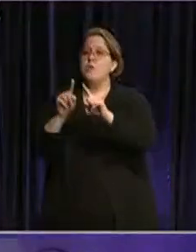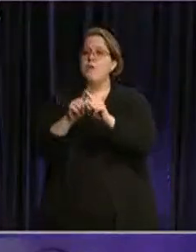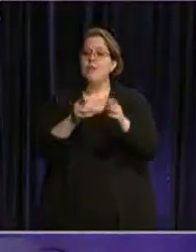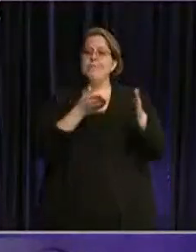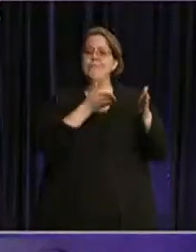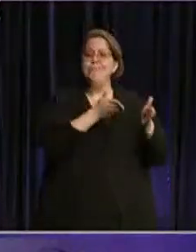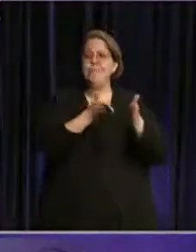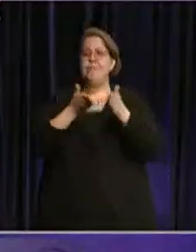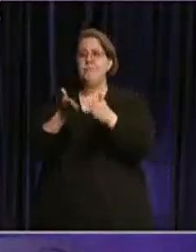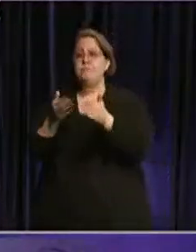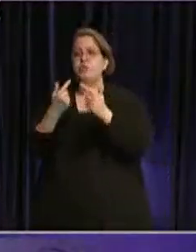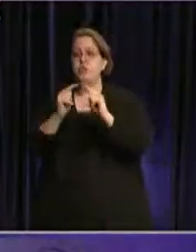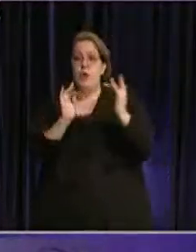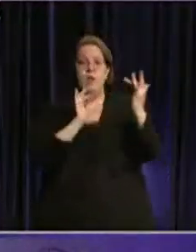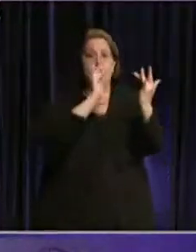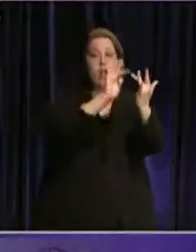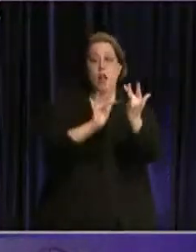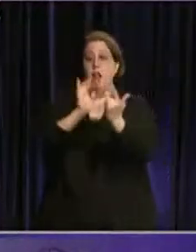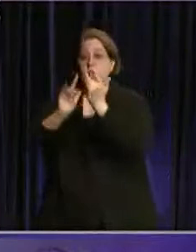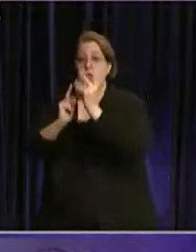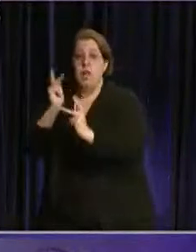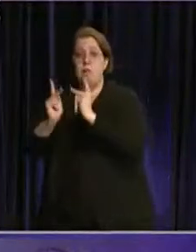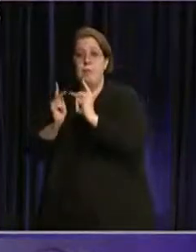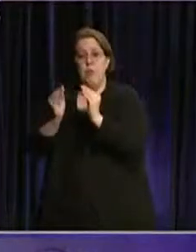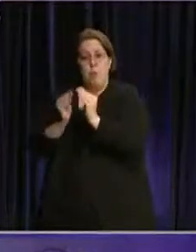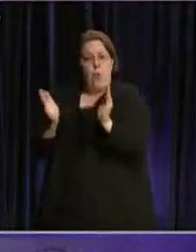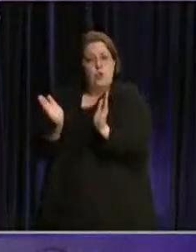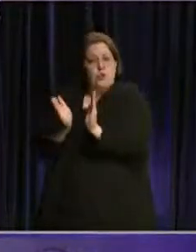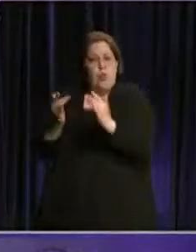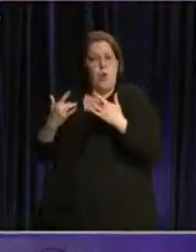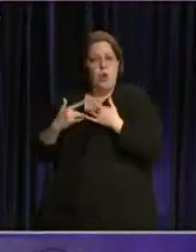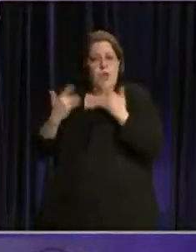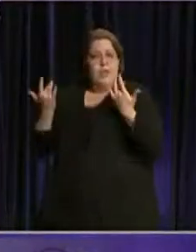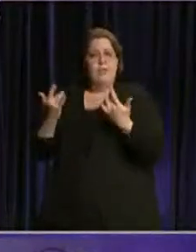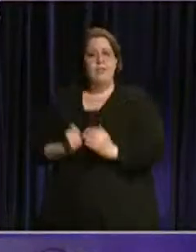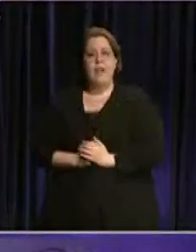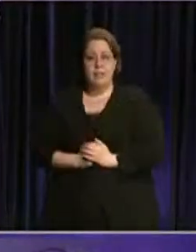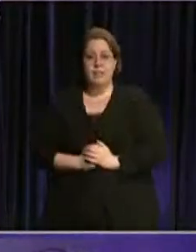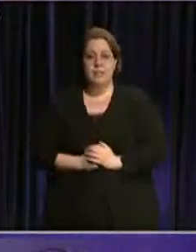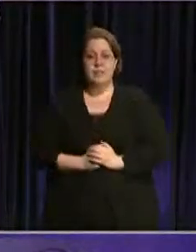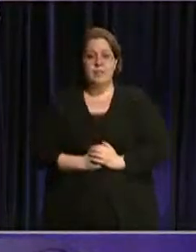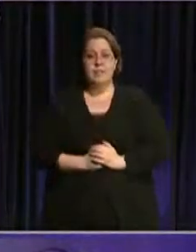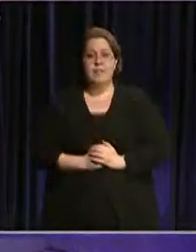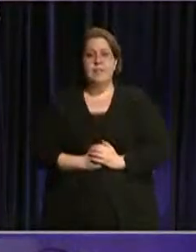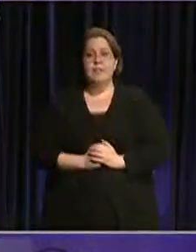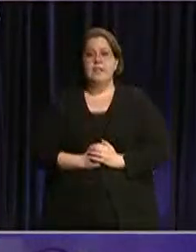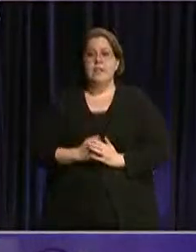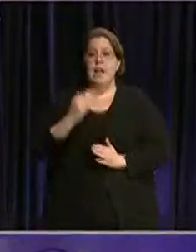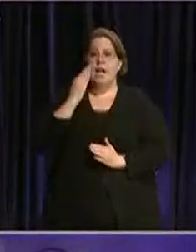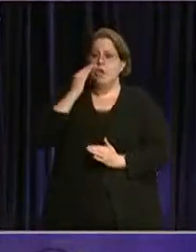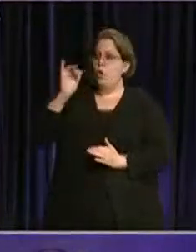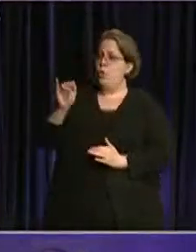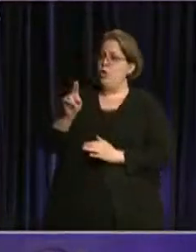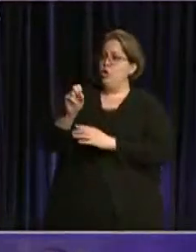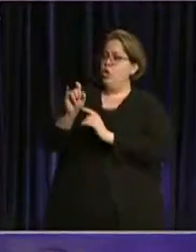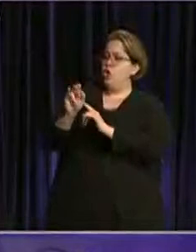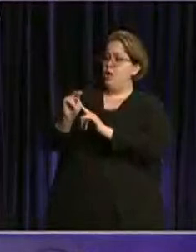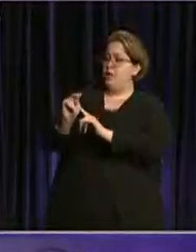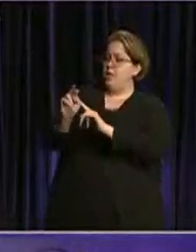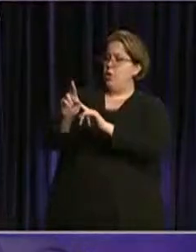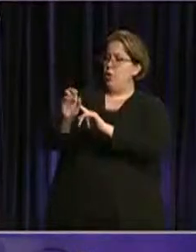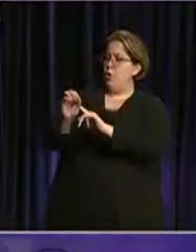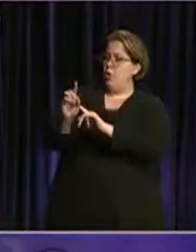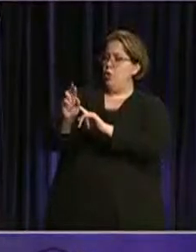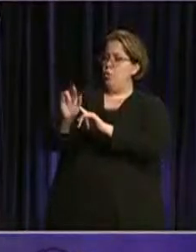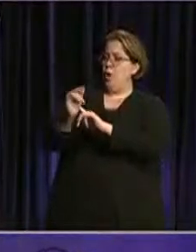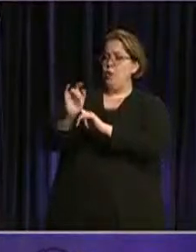to try to reach people, smaller events. I know that Commissioner Justin Rodriguez is working on an event